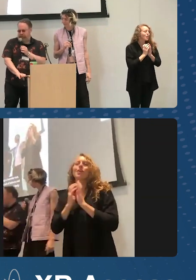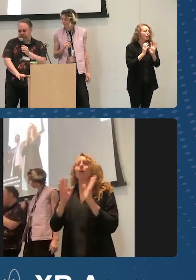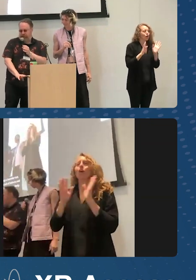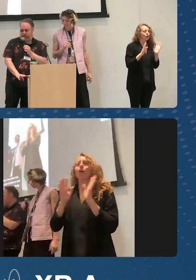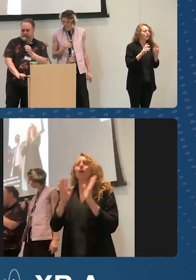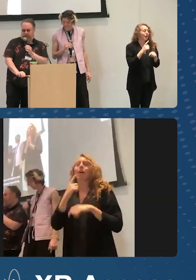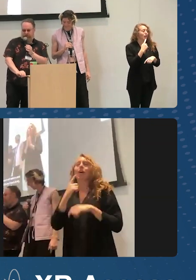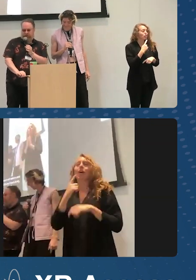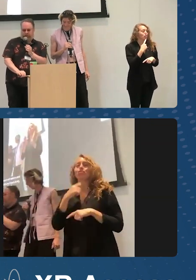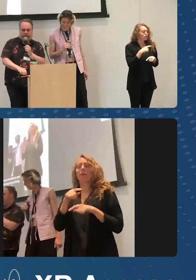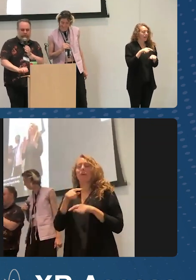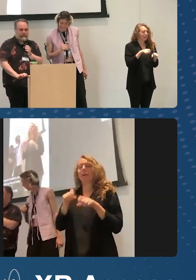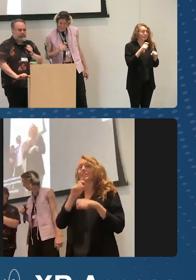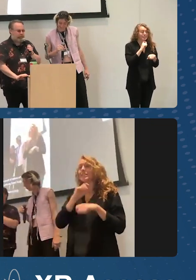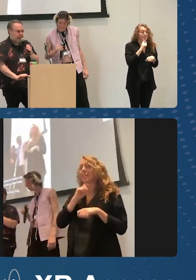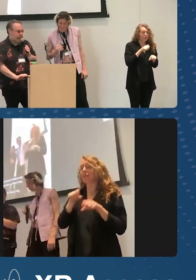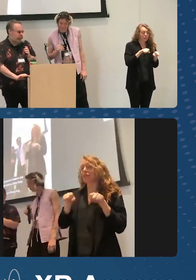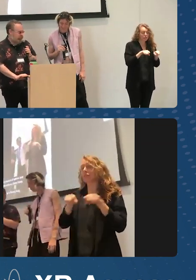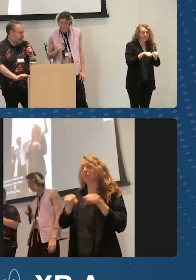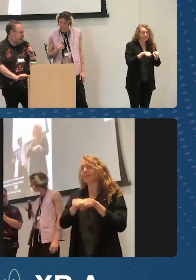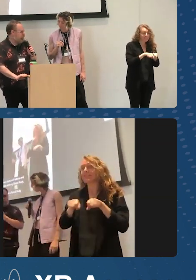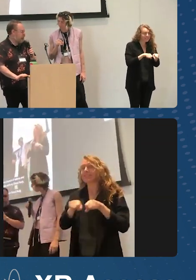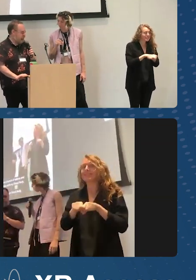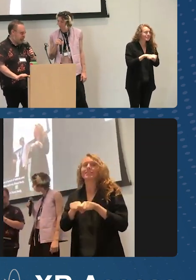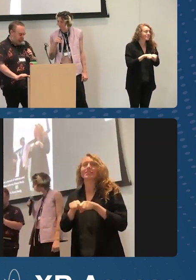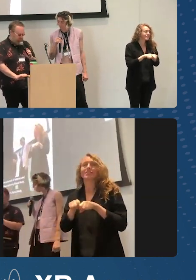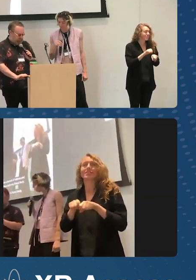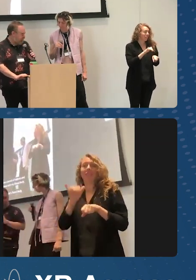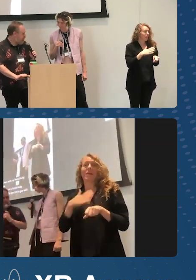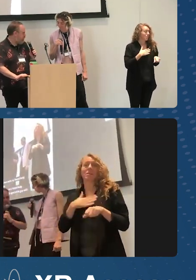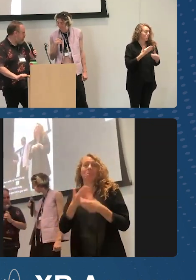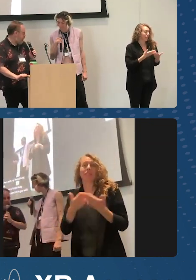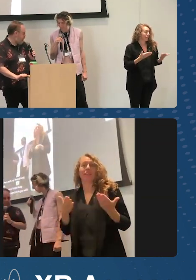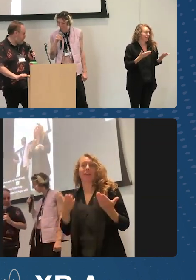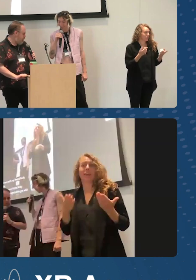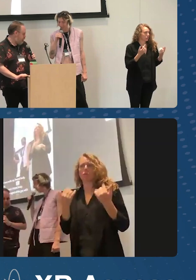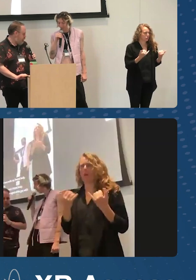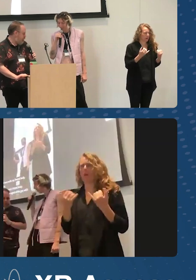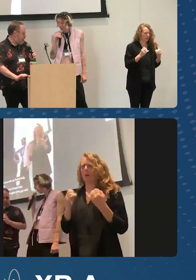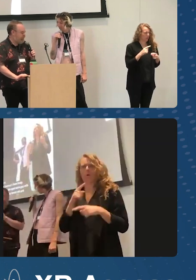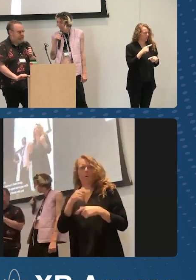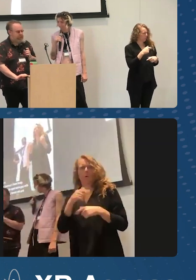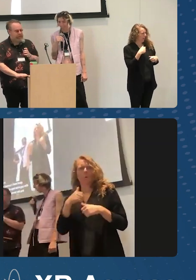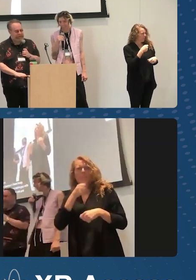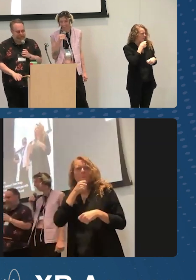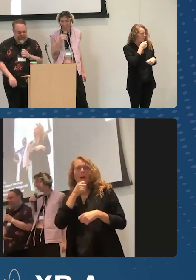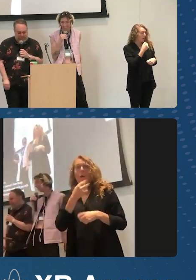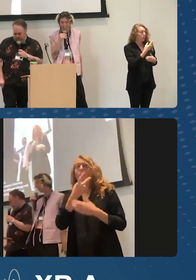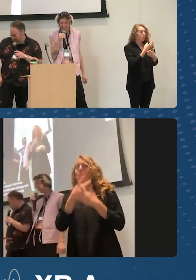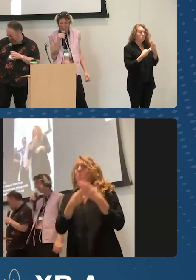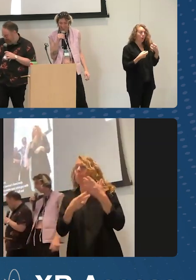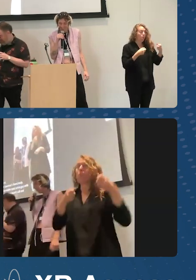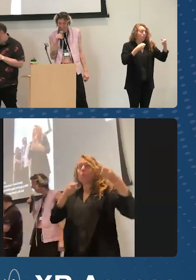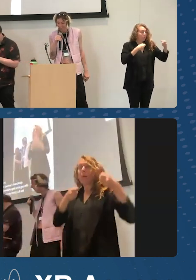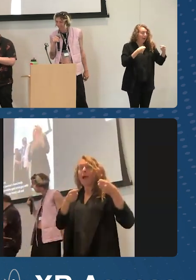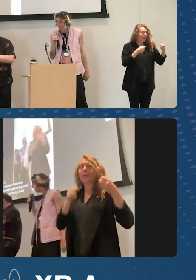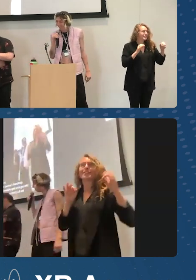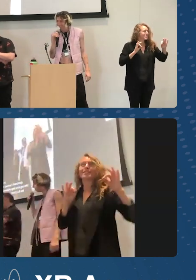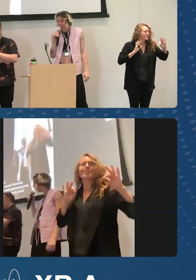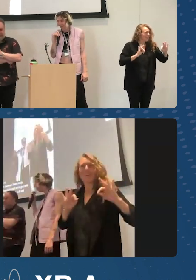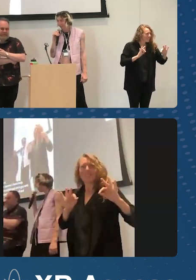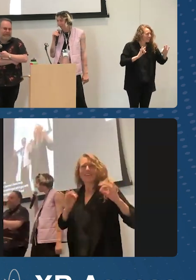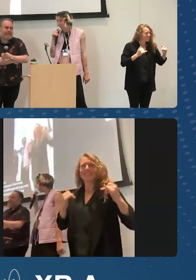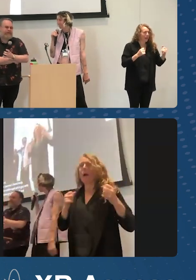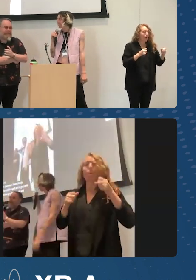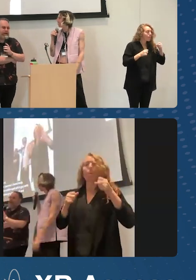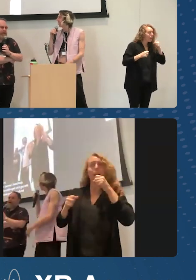red Pumas on, and that's my thing today. Oh, okay. Do you have a mic too? Sure do. Hey, oh, we're in